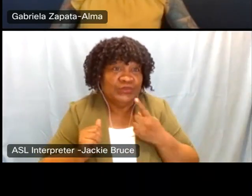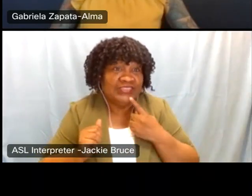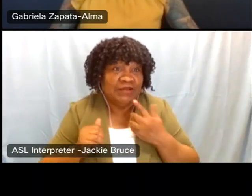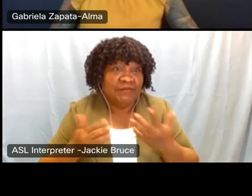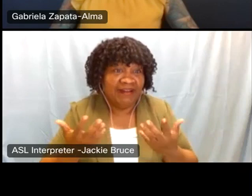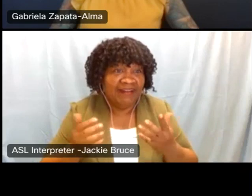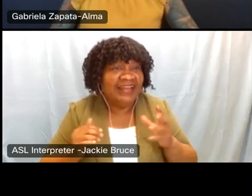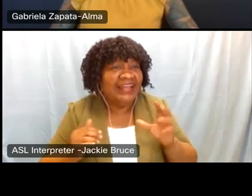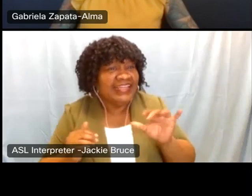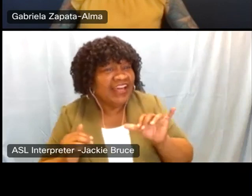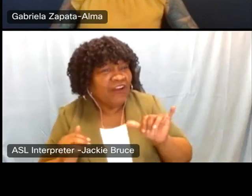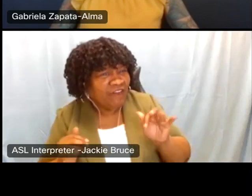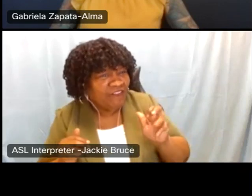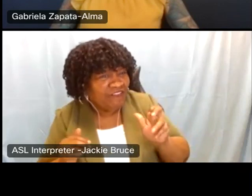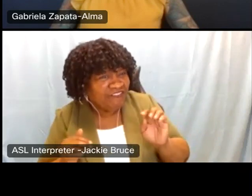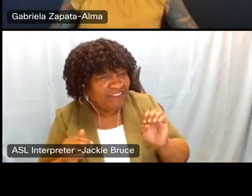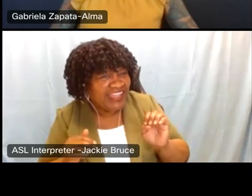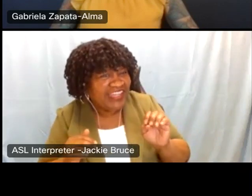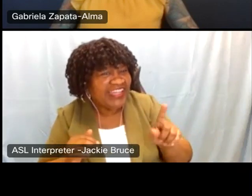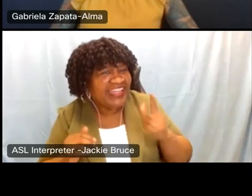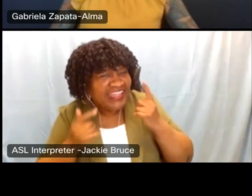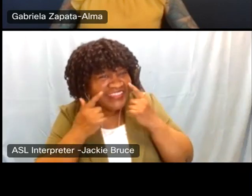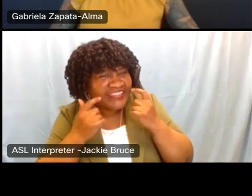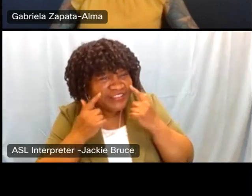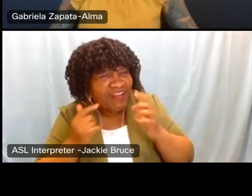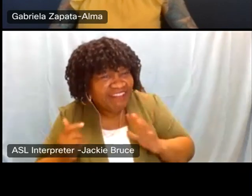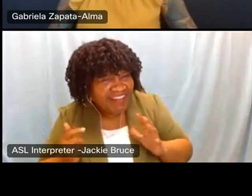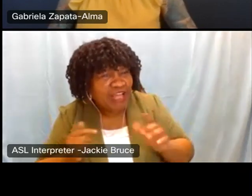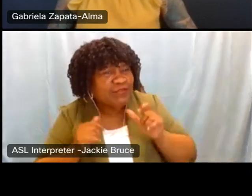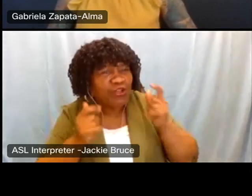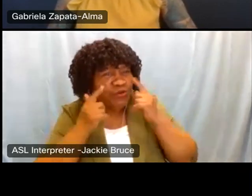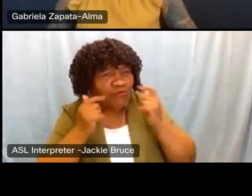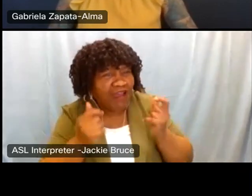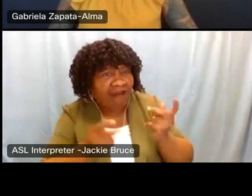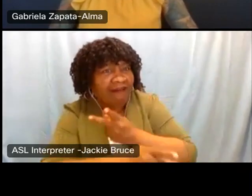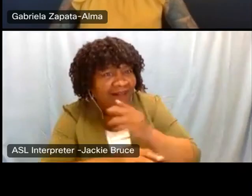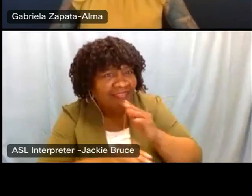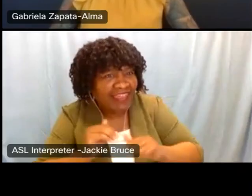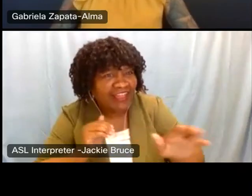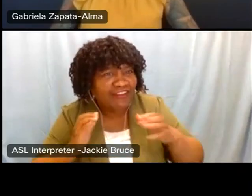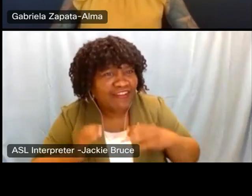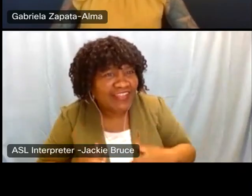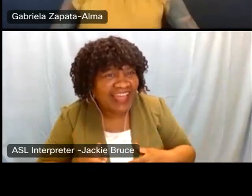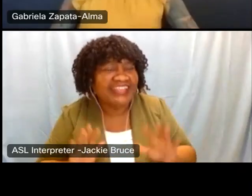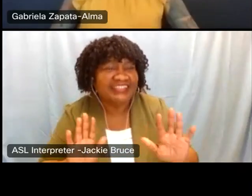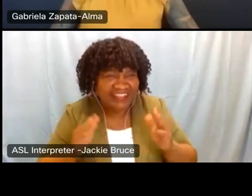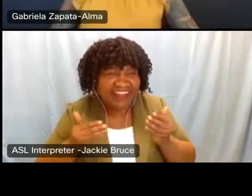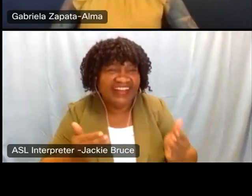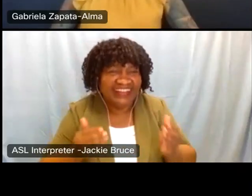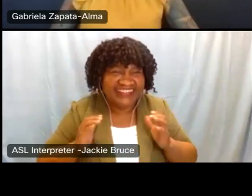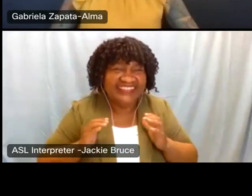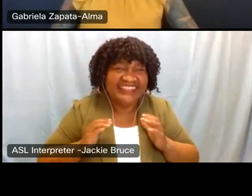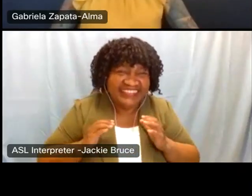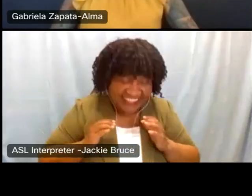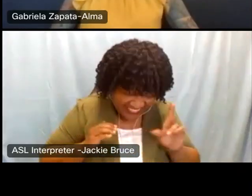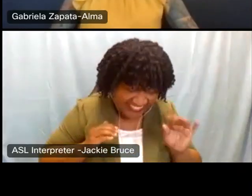"Yvette, it's okay to cry as long as you don't cry more than your client." And so we all sat and cried together, and then we laughed together.